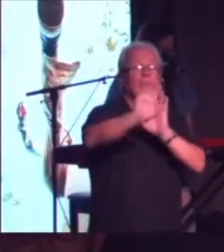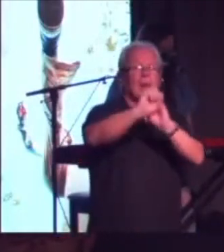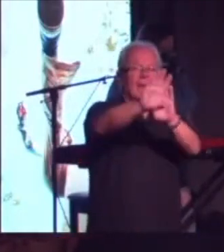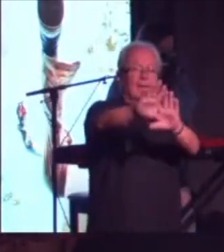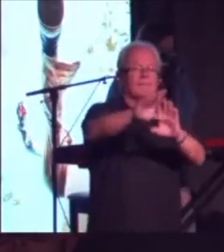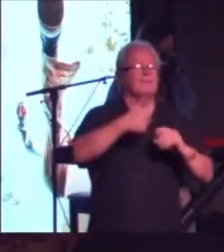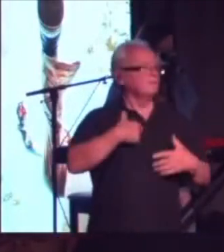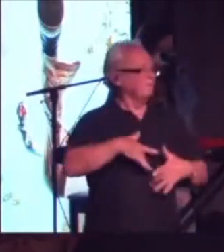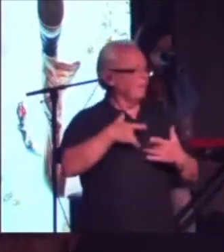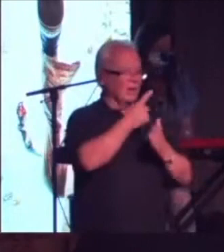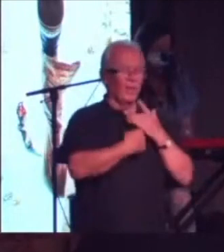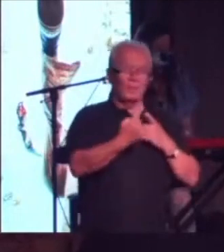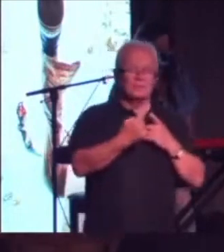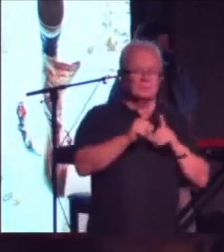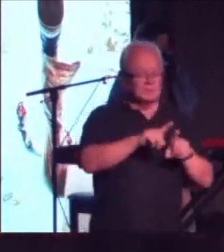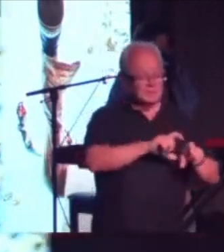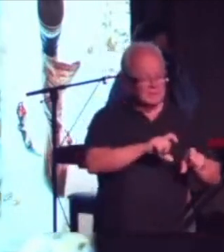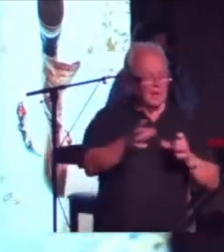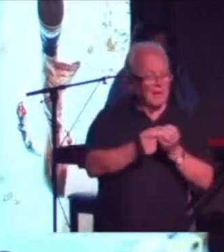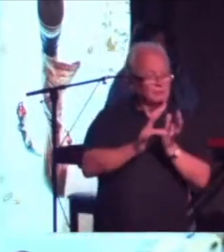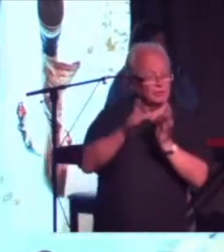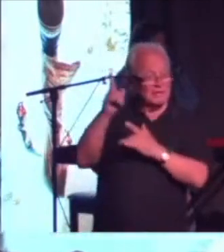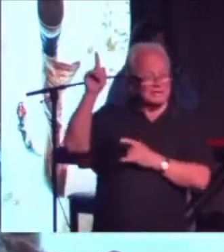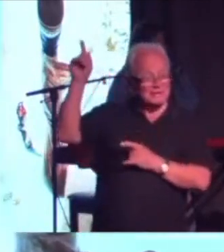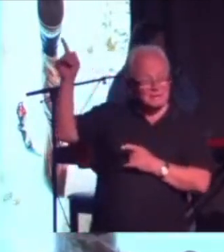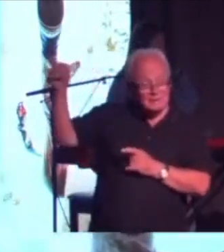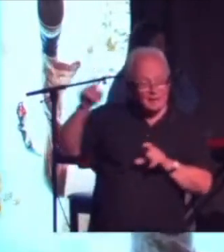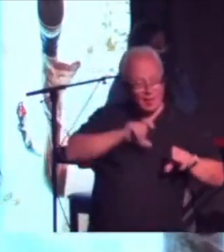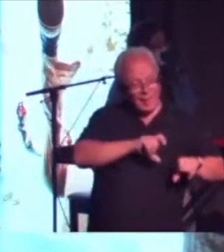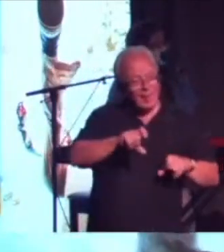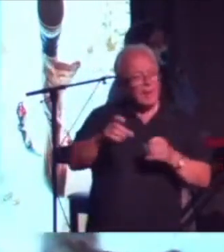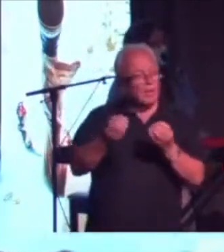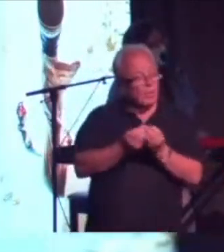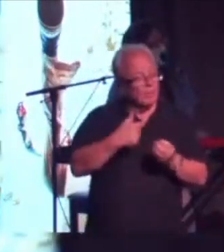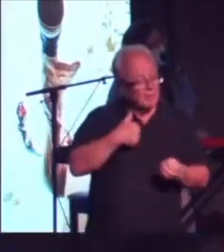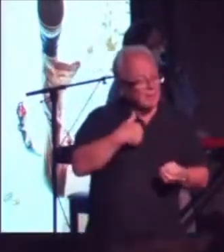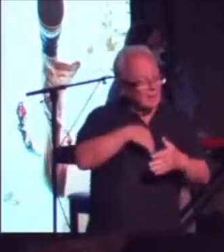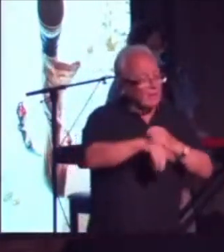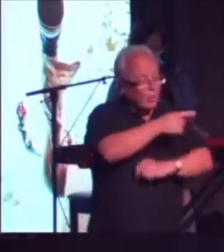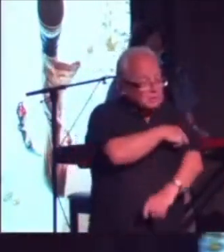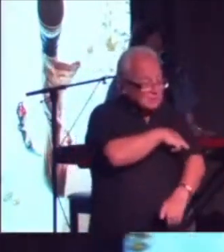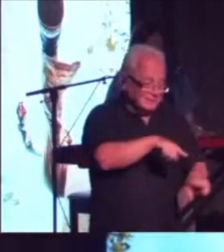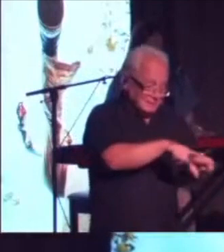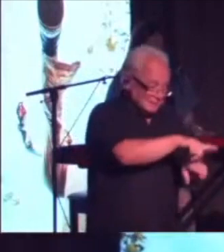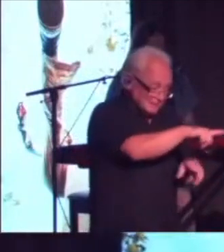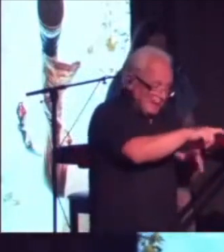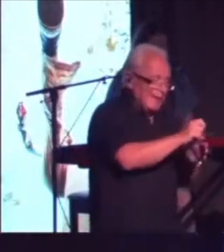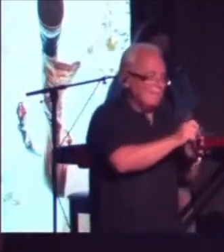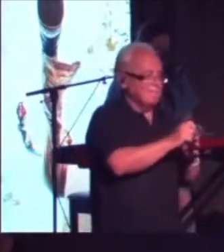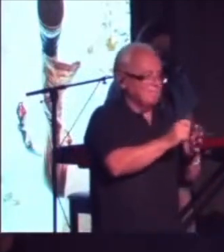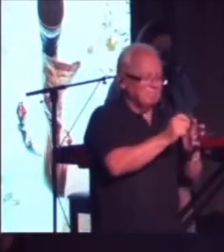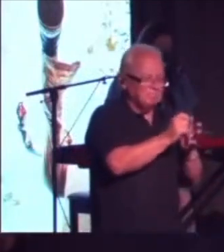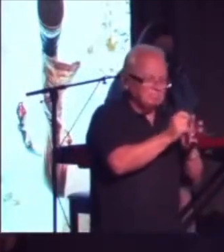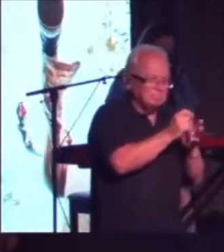And even when Peter denied knowing Jesus, see, sometimes circumstances change and people will deny that they ever knew you. They'll